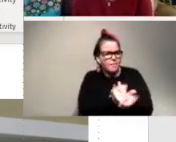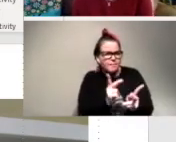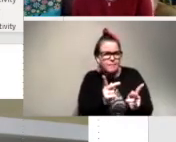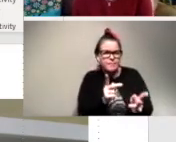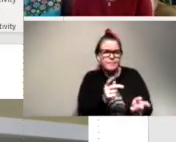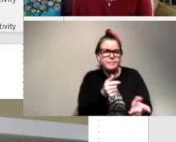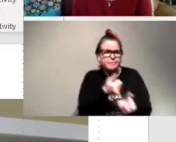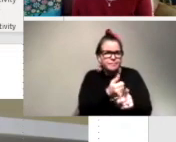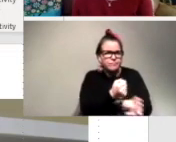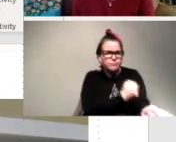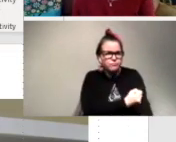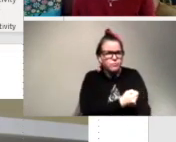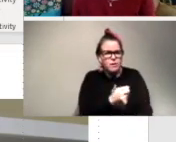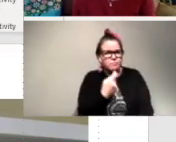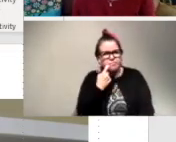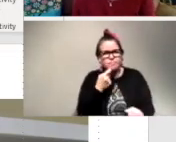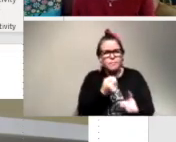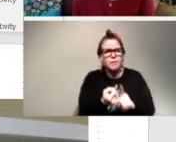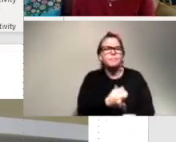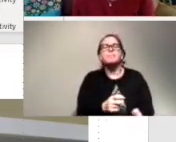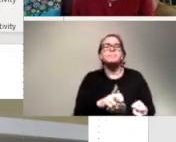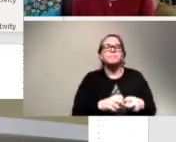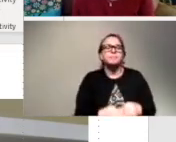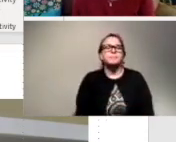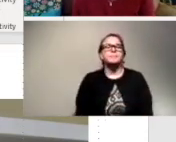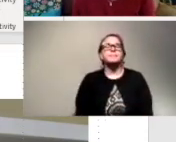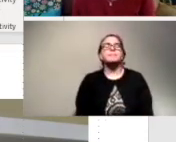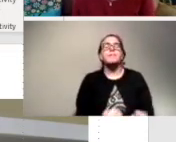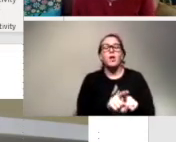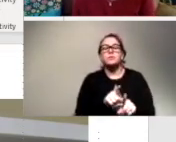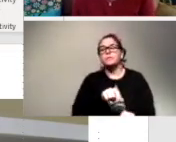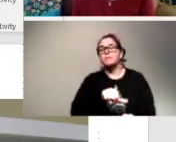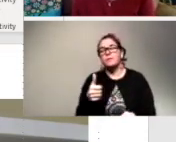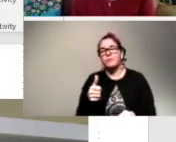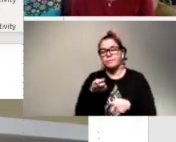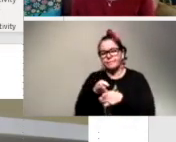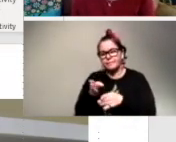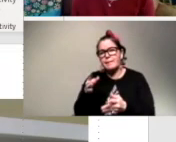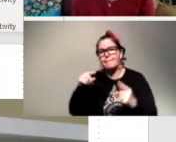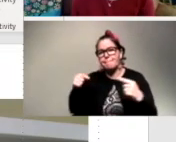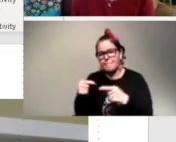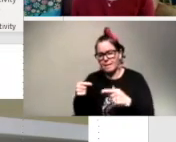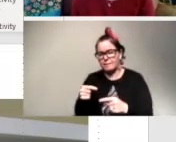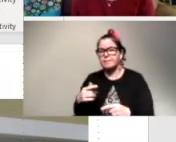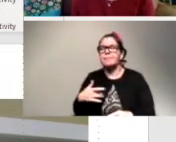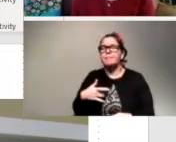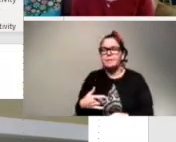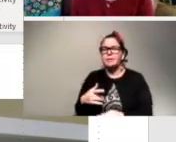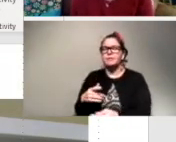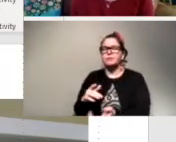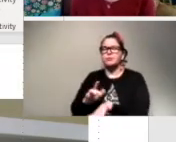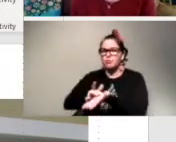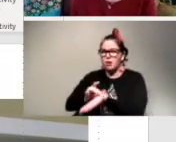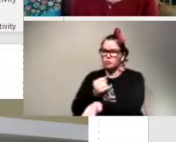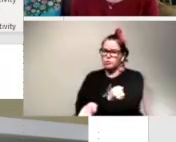substance abuse problems? And I also study pain, because the drugs that a lot of people use to treat pain